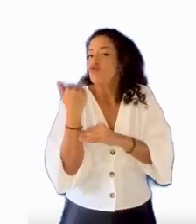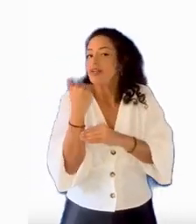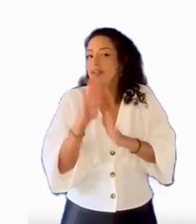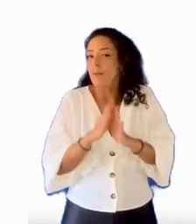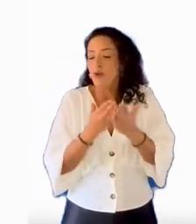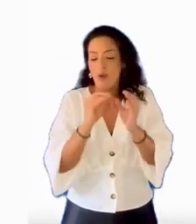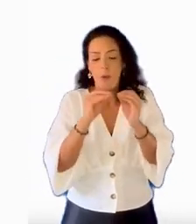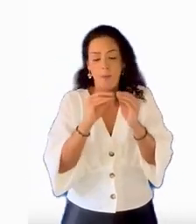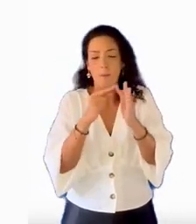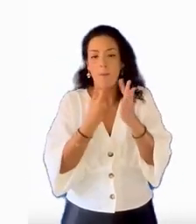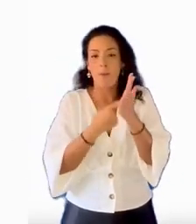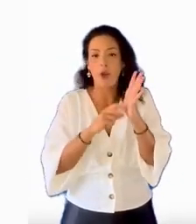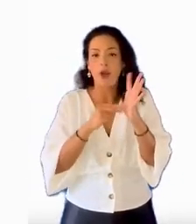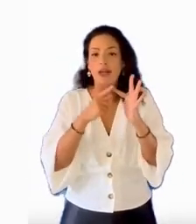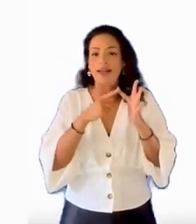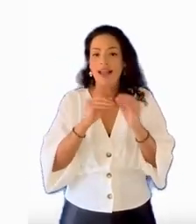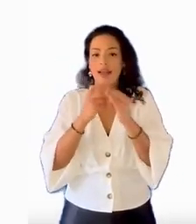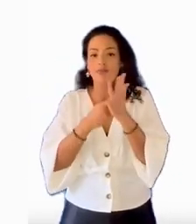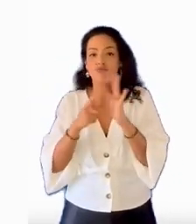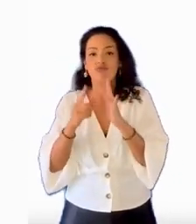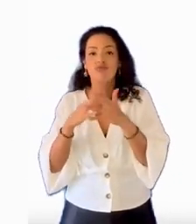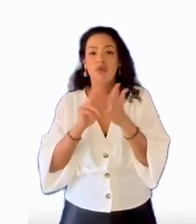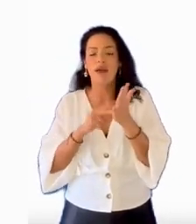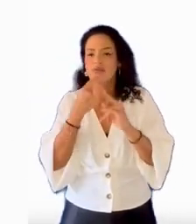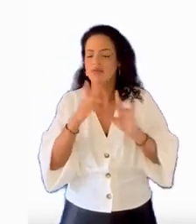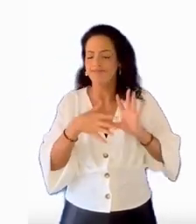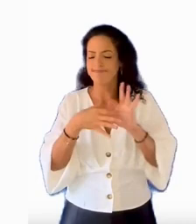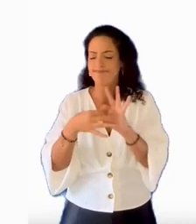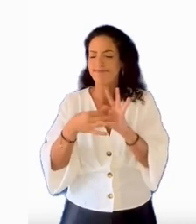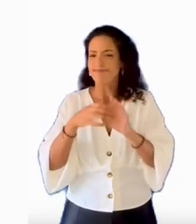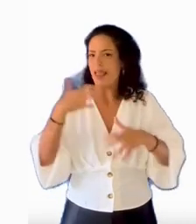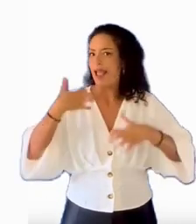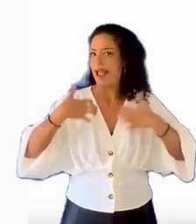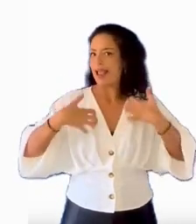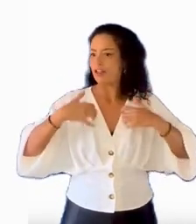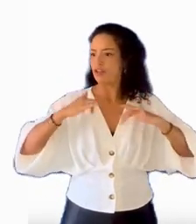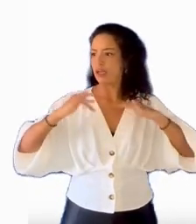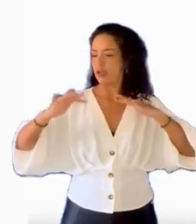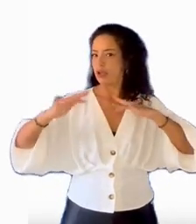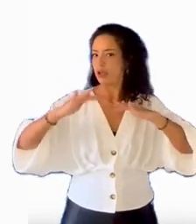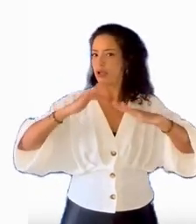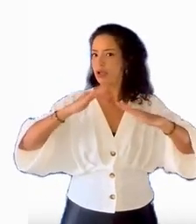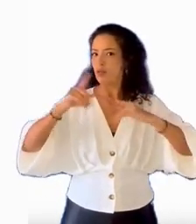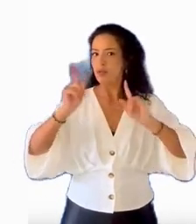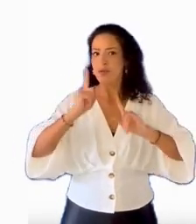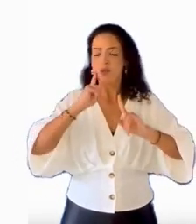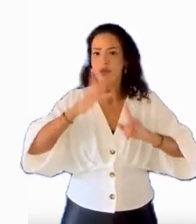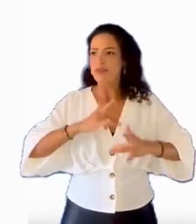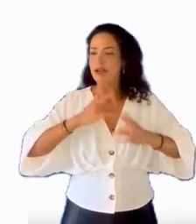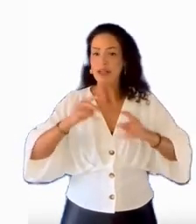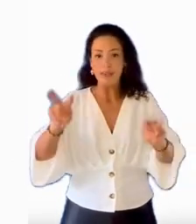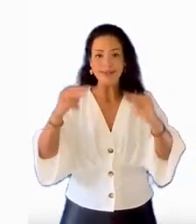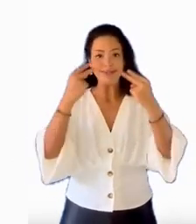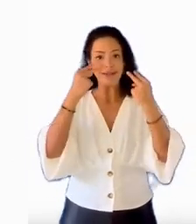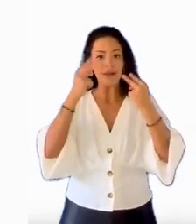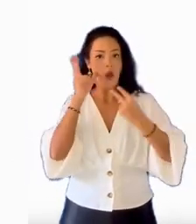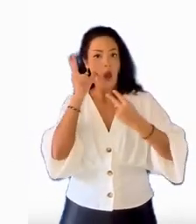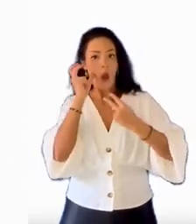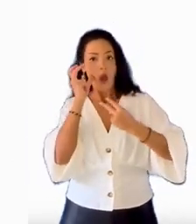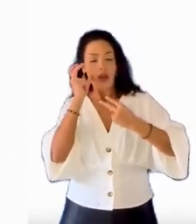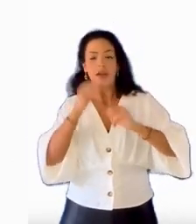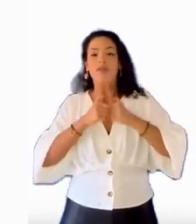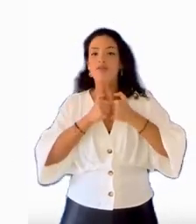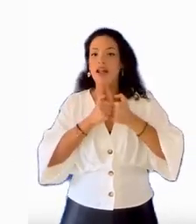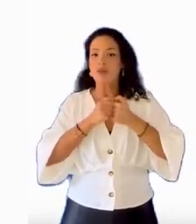Brown characterises connection as the energy that exists between people when they feel seen, heard and valued, when they can give